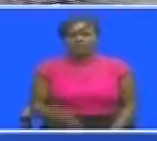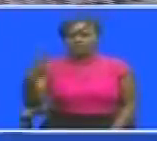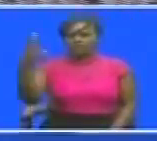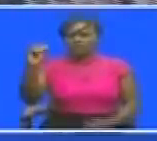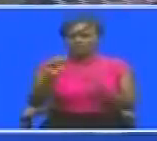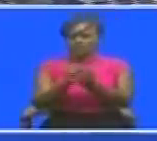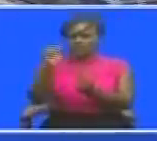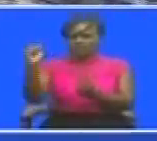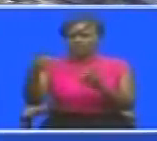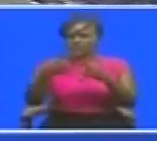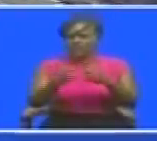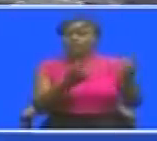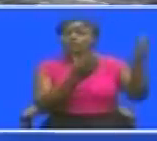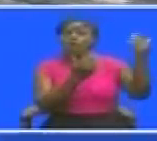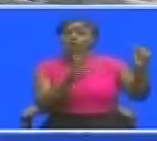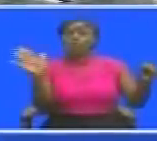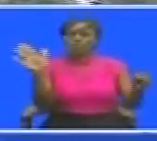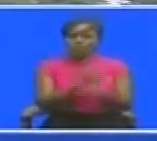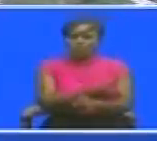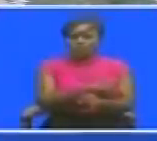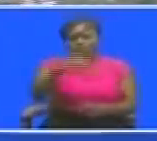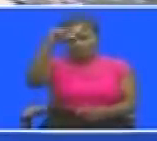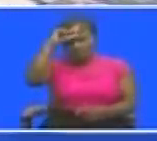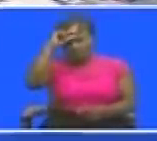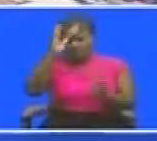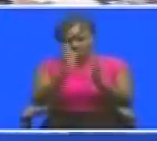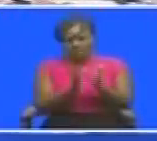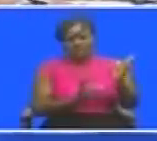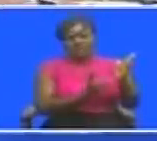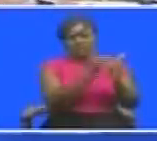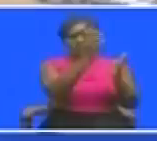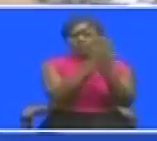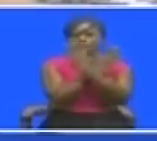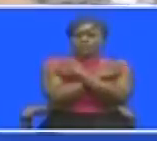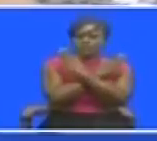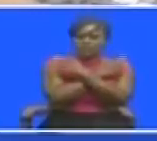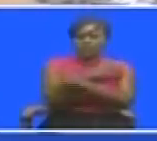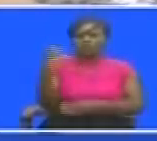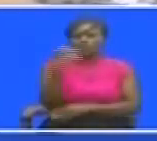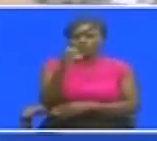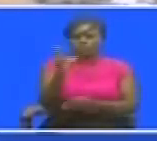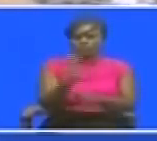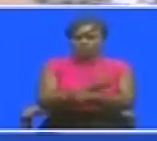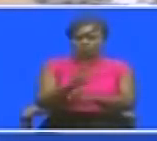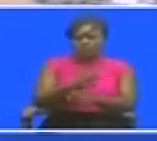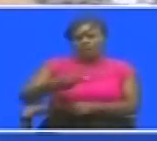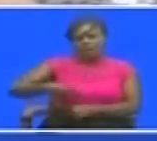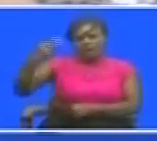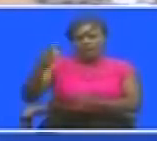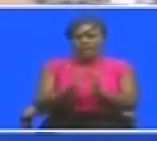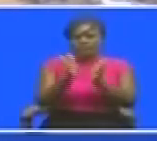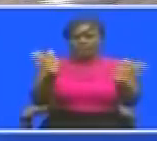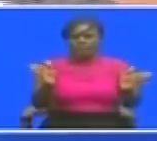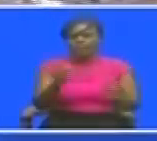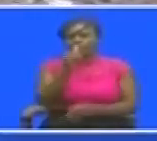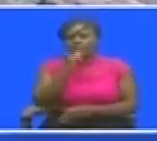2015 began with great optimism, with both the government and development partners banking on increased consumer spending, higher public and private